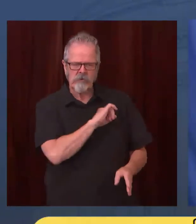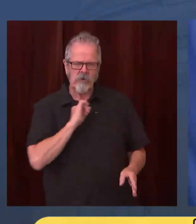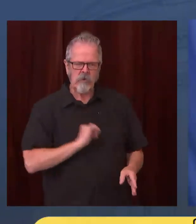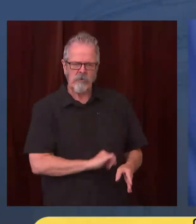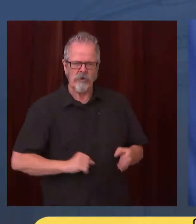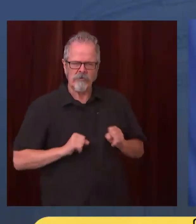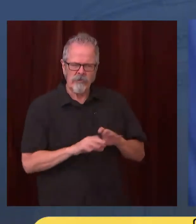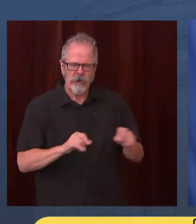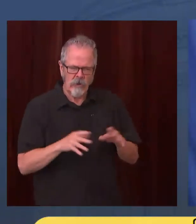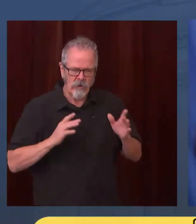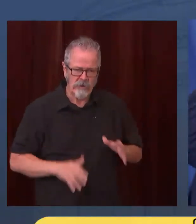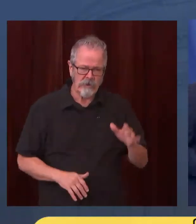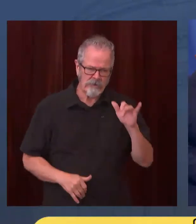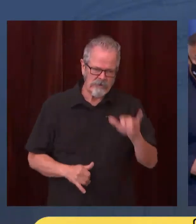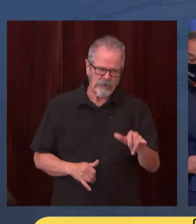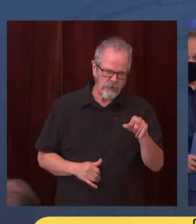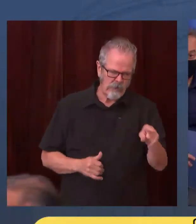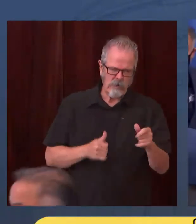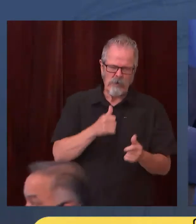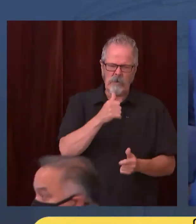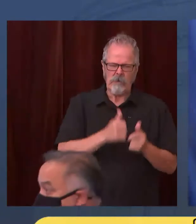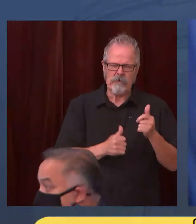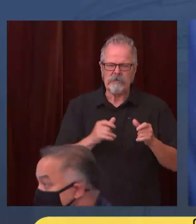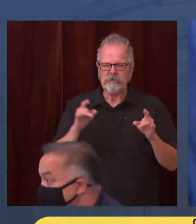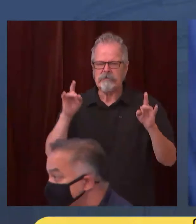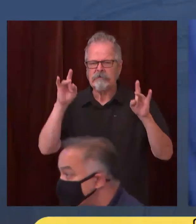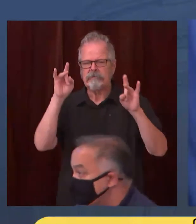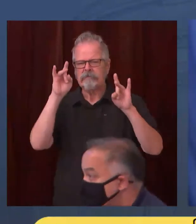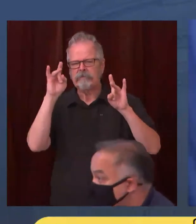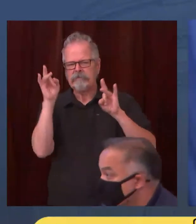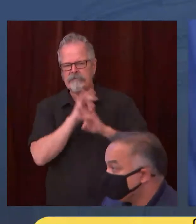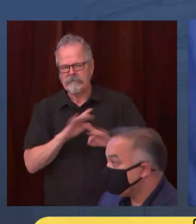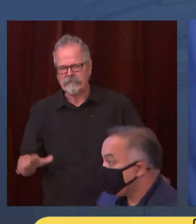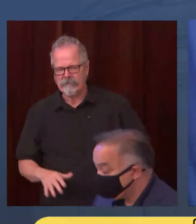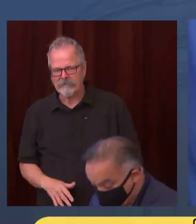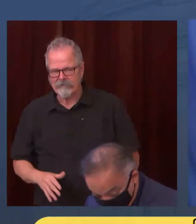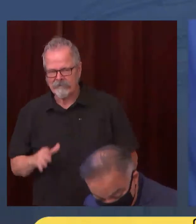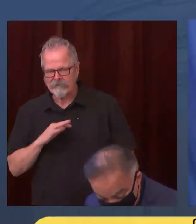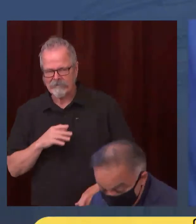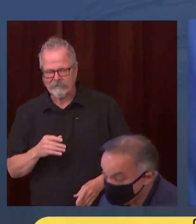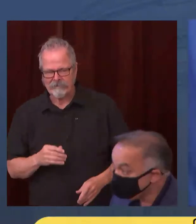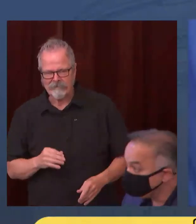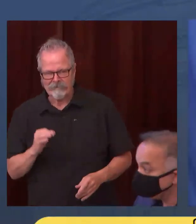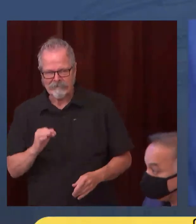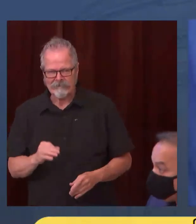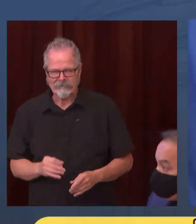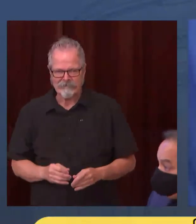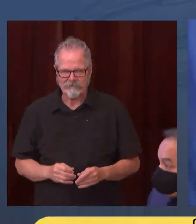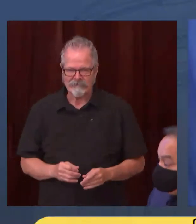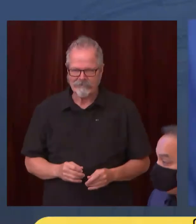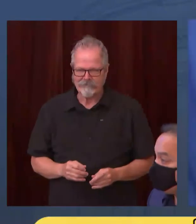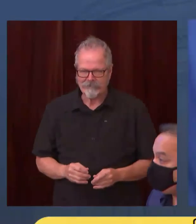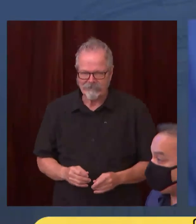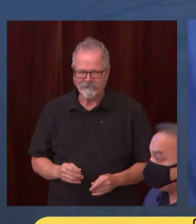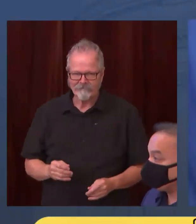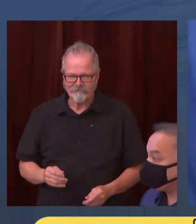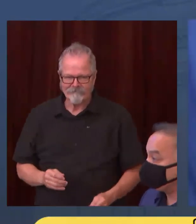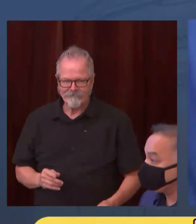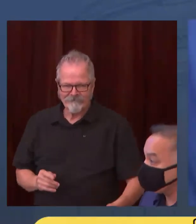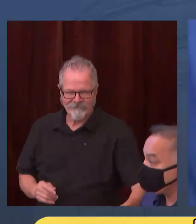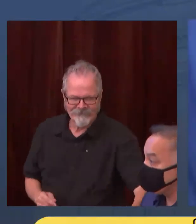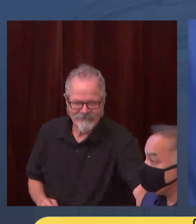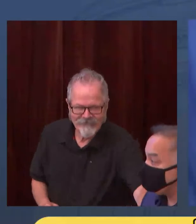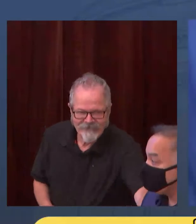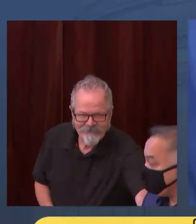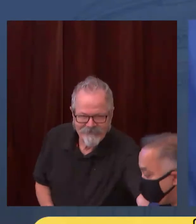Thanks. Governor, a few minutes ago, you said that it's not a time for taking itty-bitty steps. Looking at your charts,